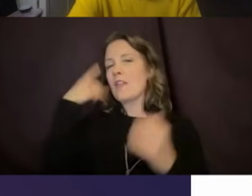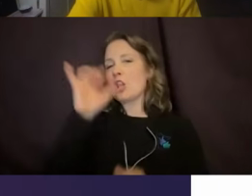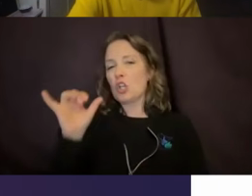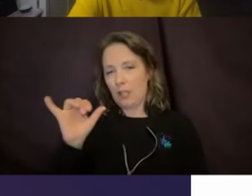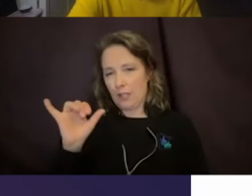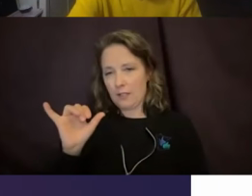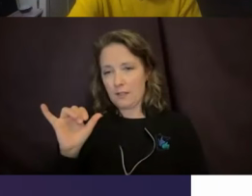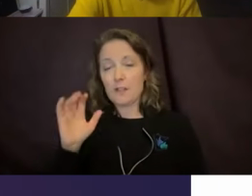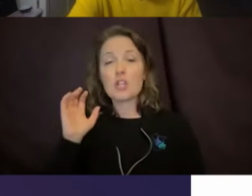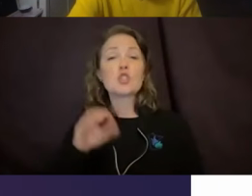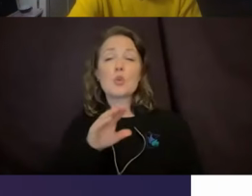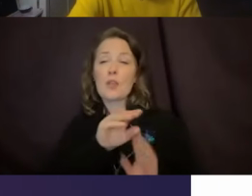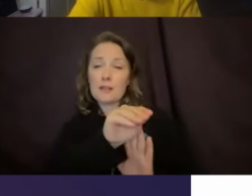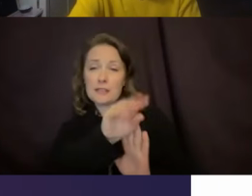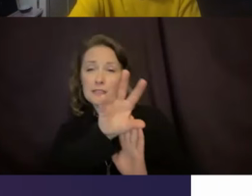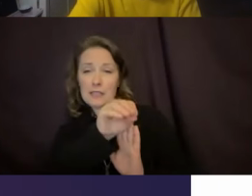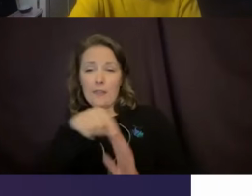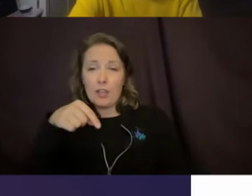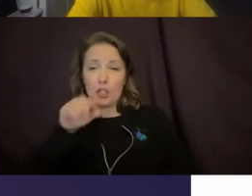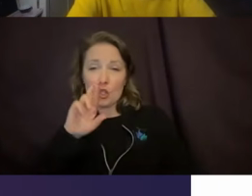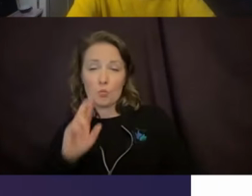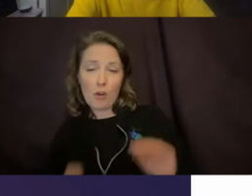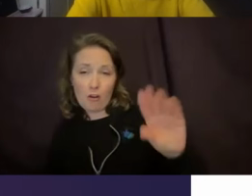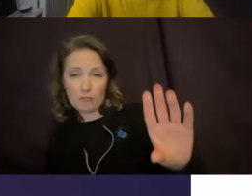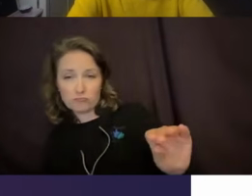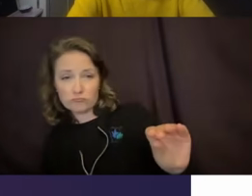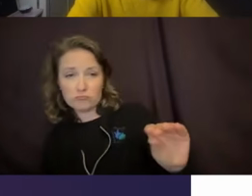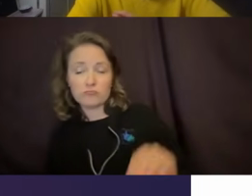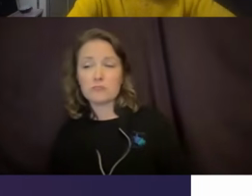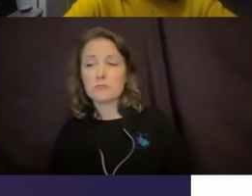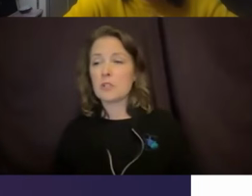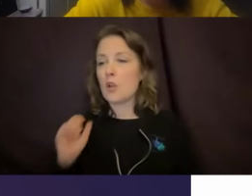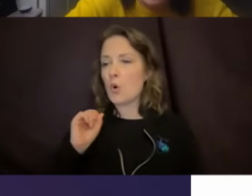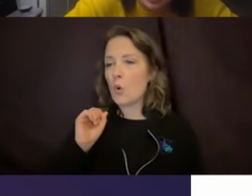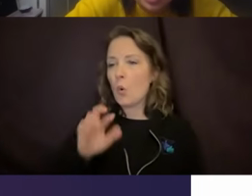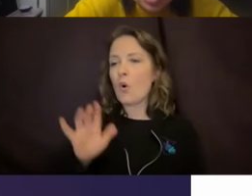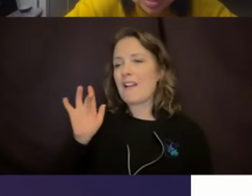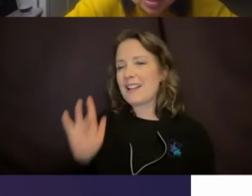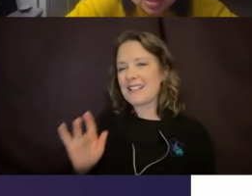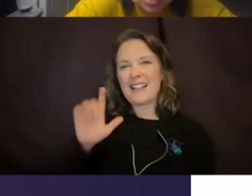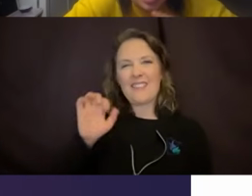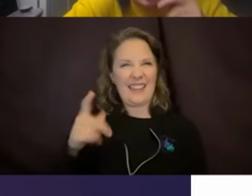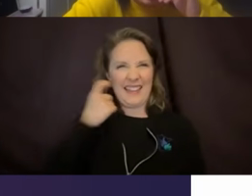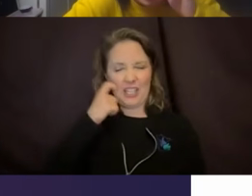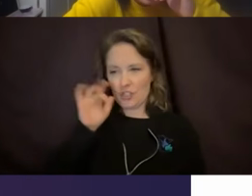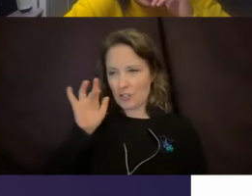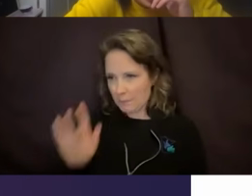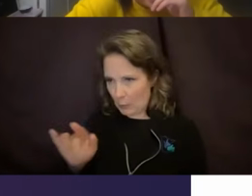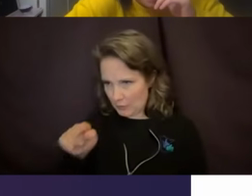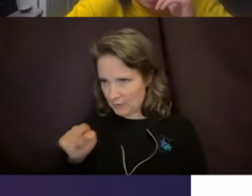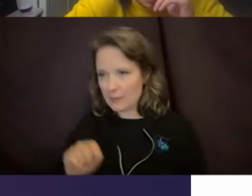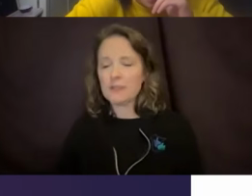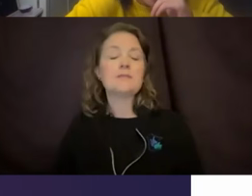can scan the QR code, um, or click this link that I just sent in the